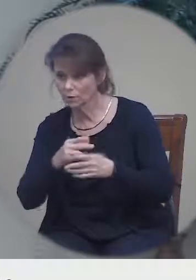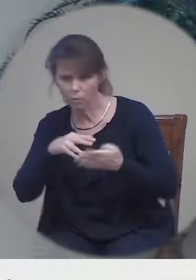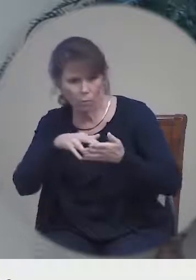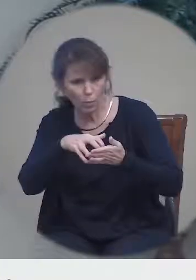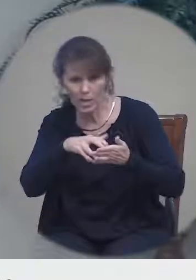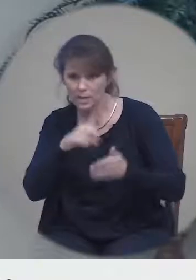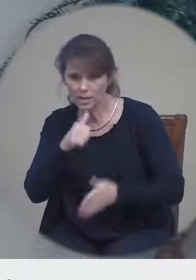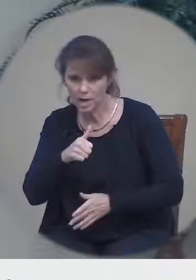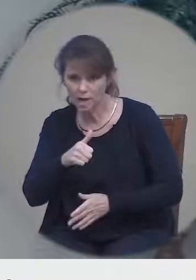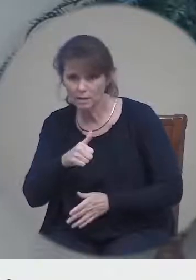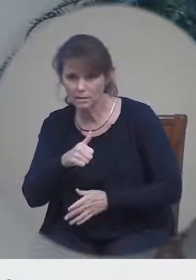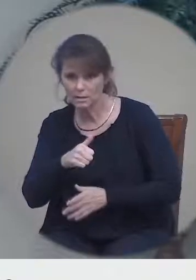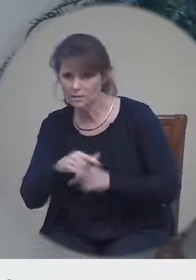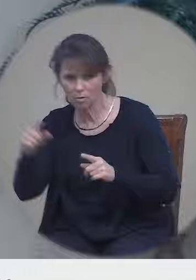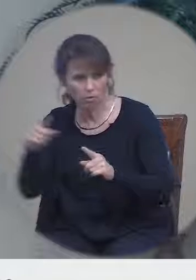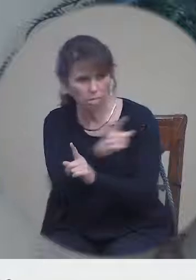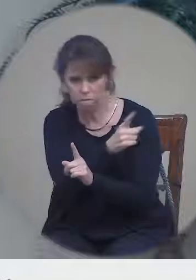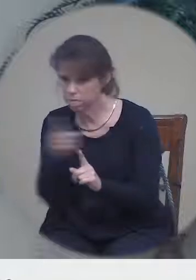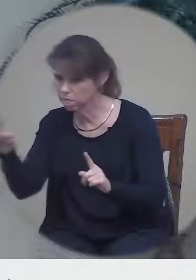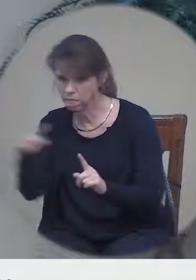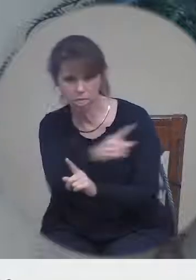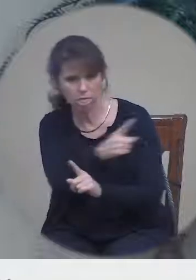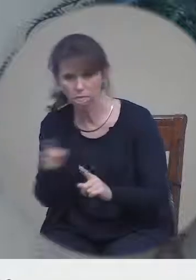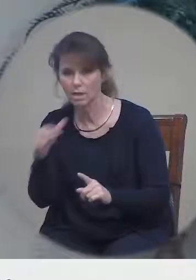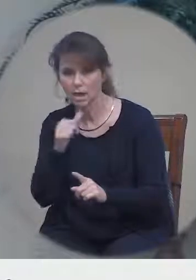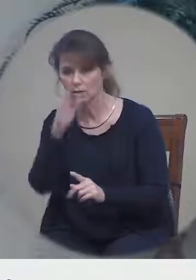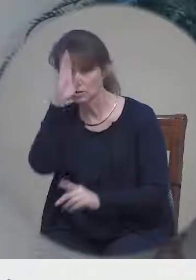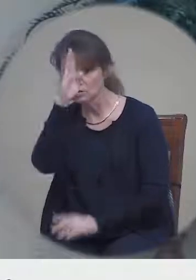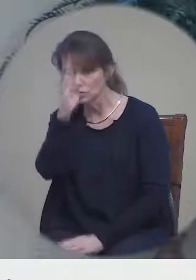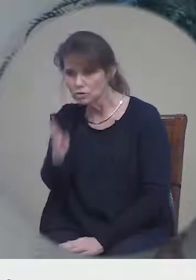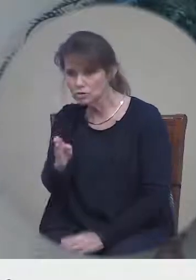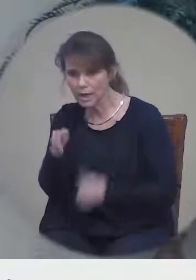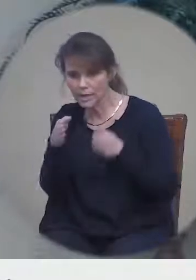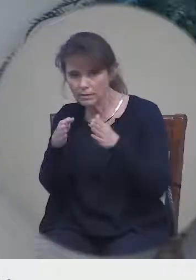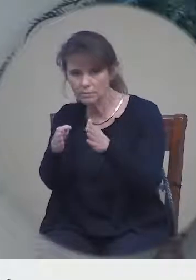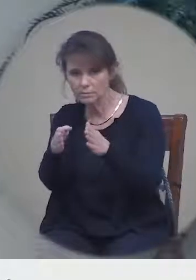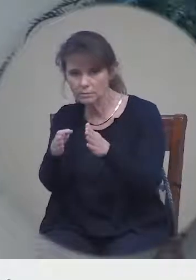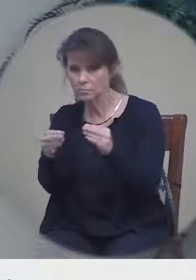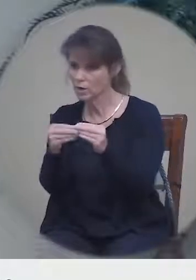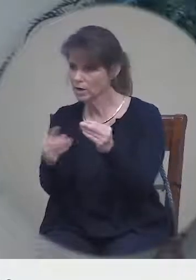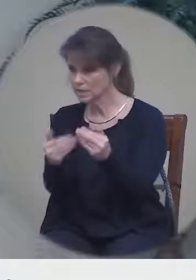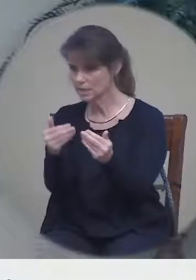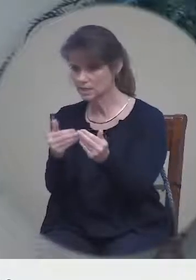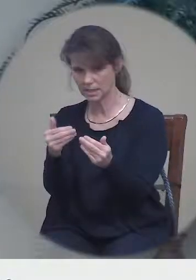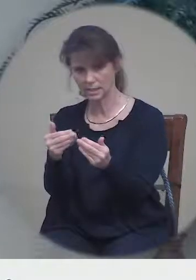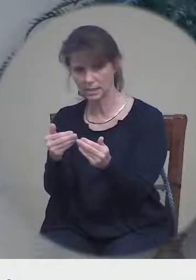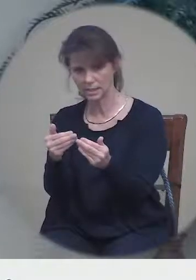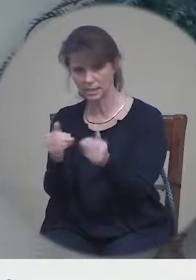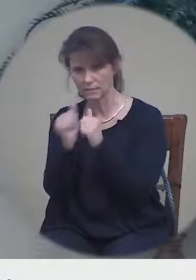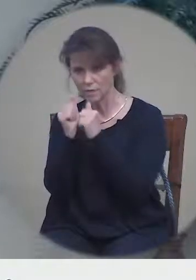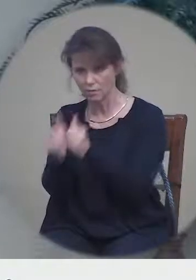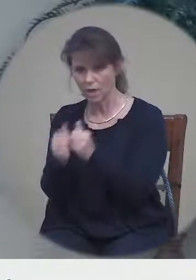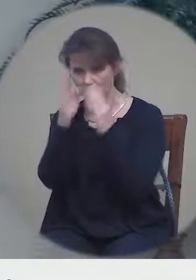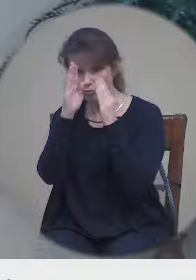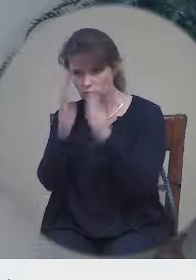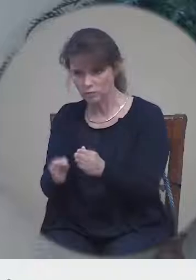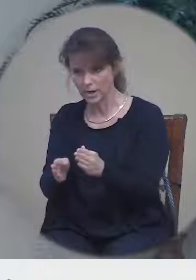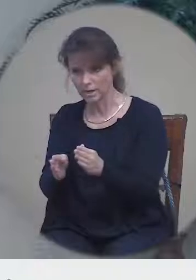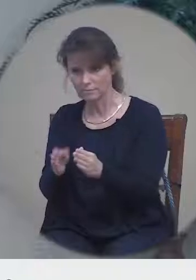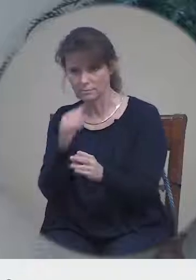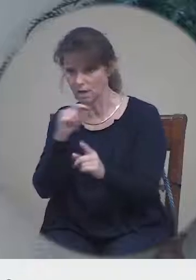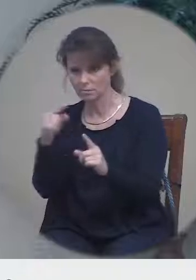straight paths. That's an interesting term used in lots of places in Scripture. You heard it referred to of